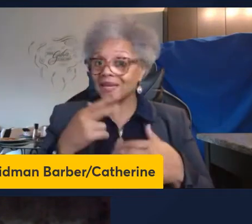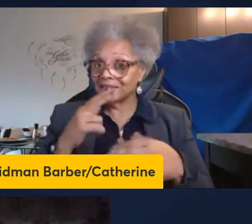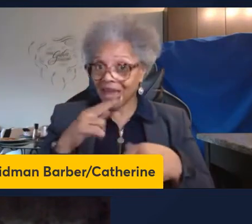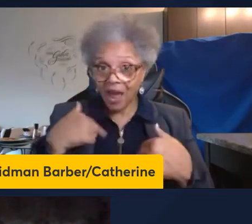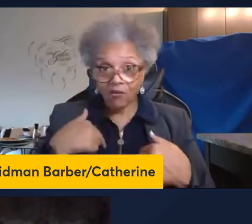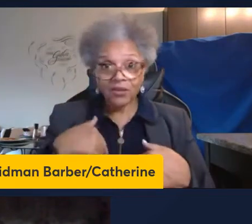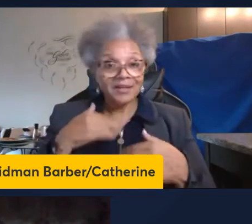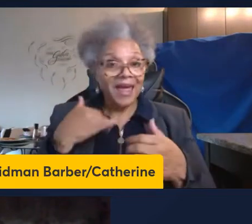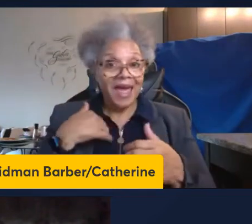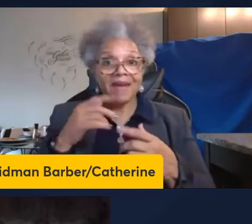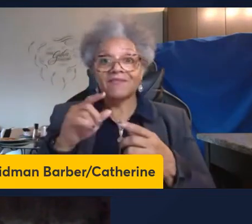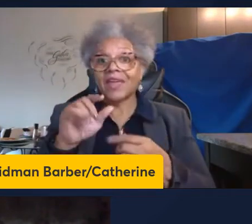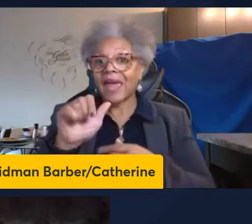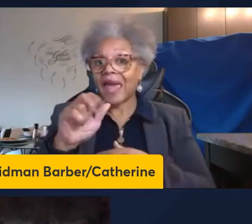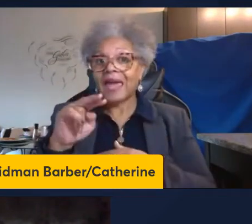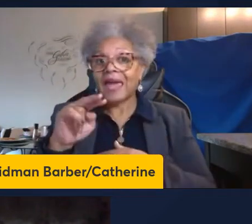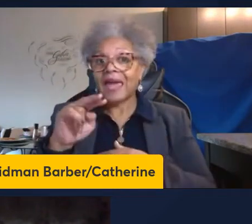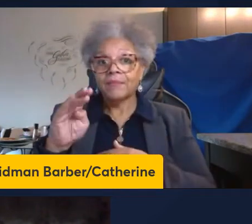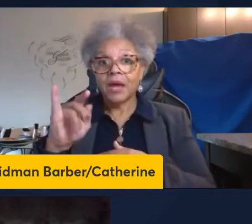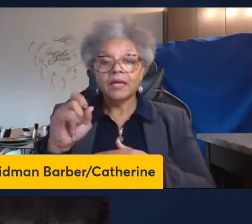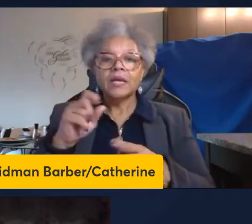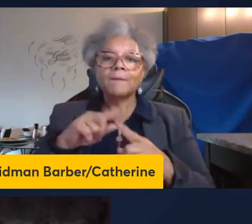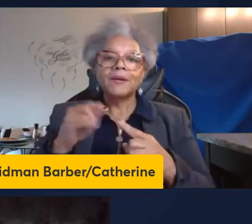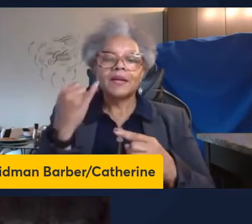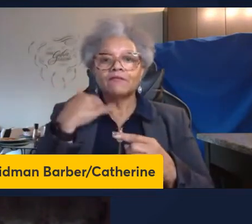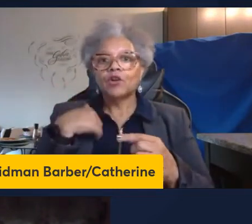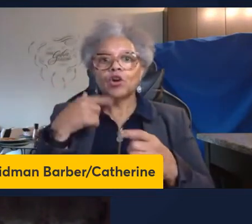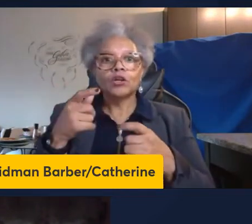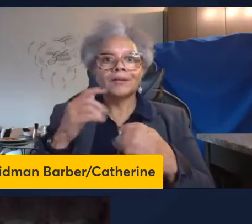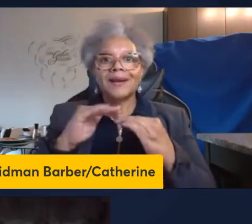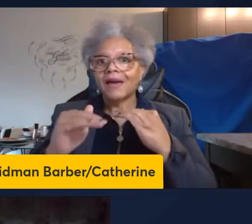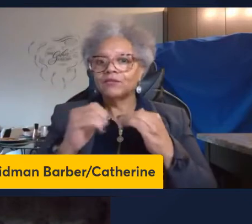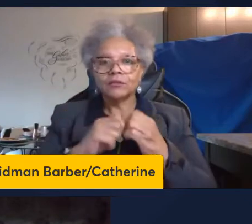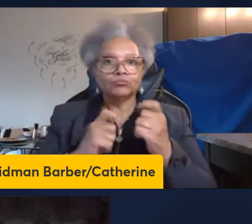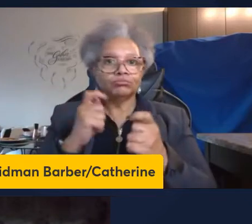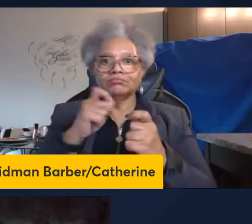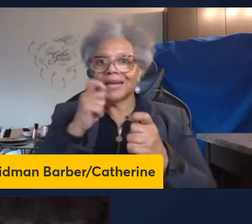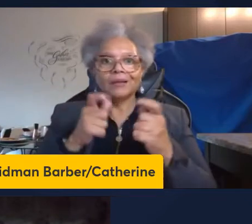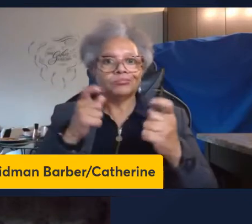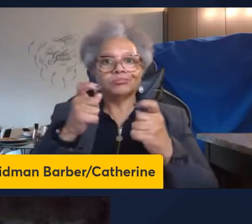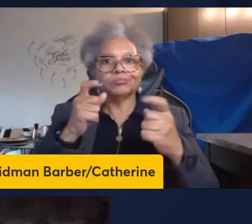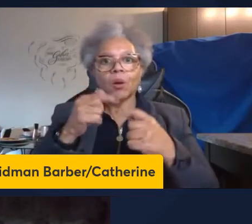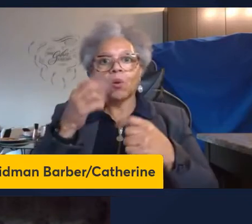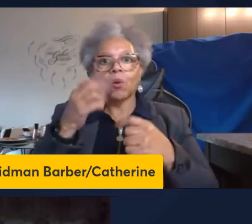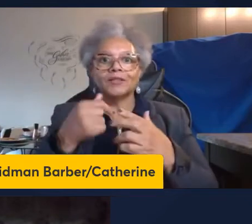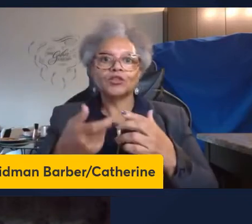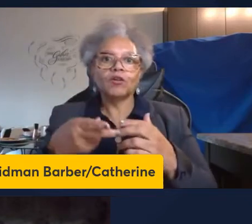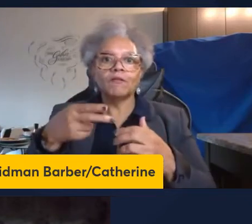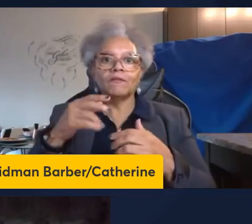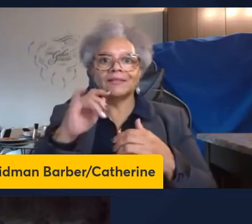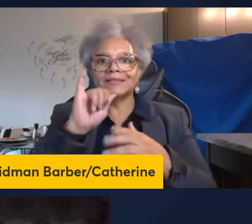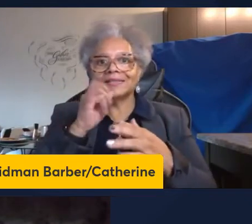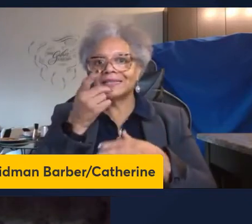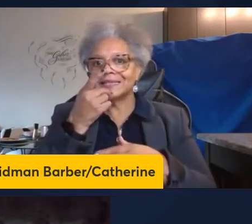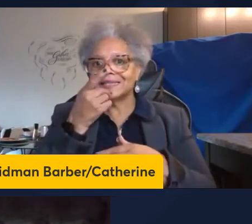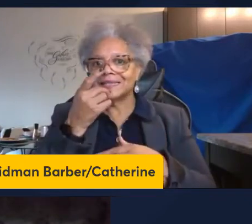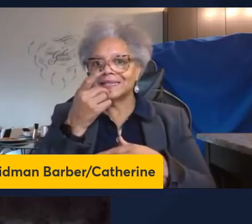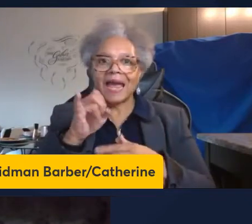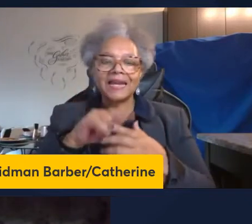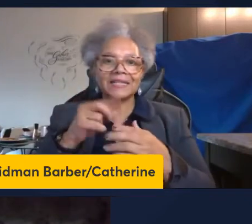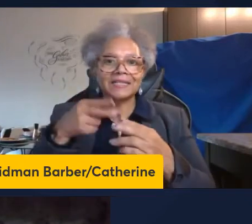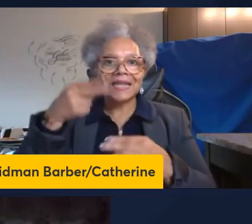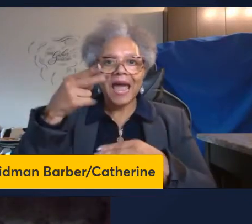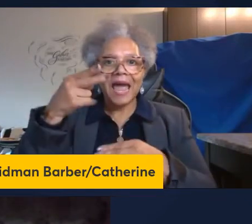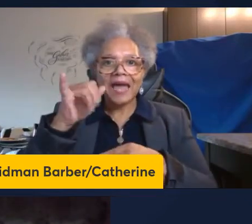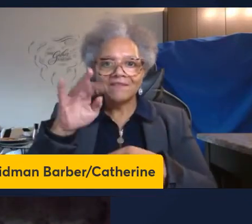here. But if you have out of control levels and they're too high because you had a high fat diet, then of course we could push the immune response to becoming